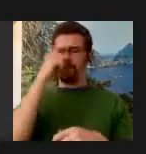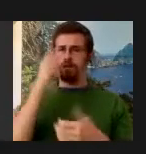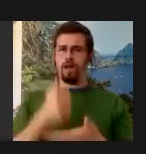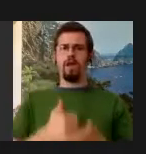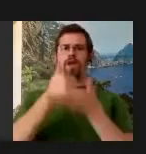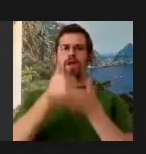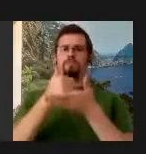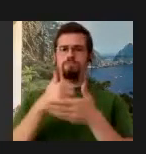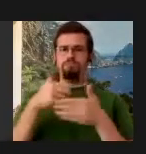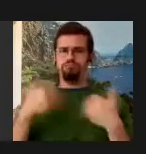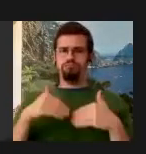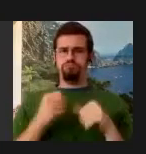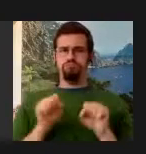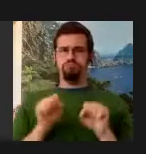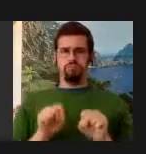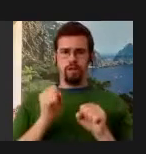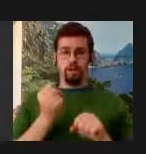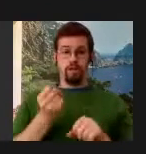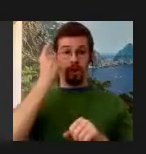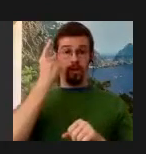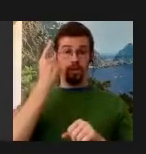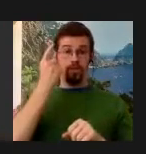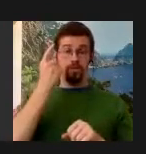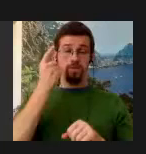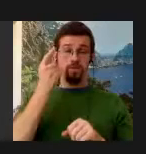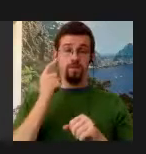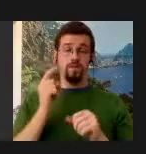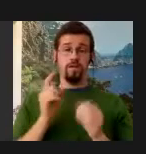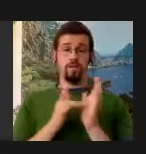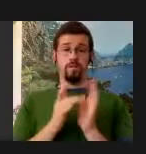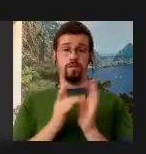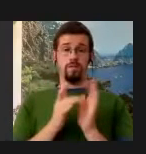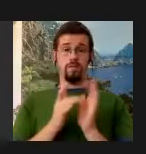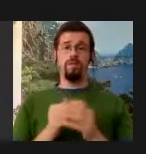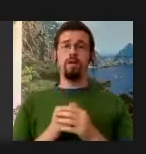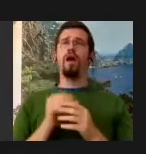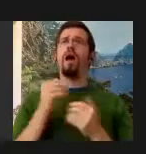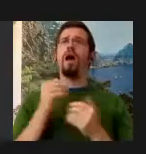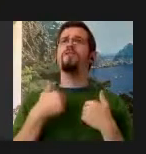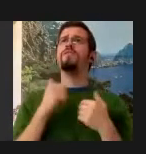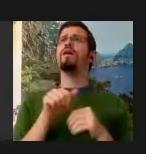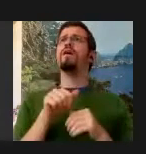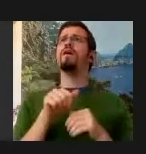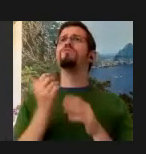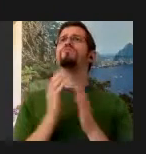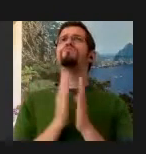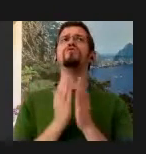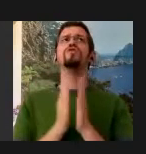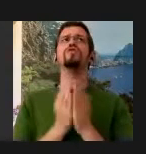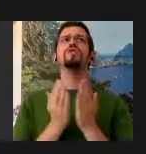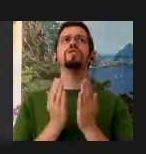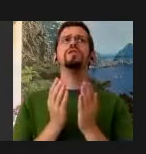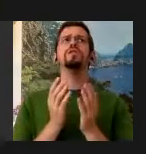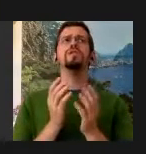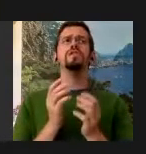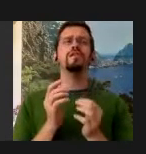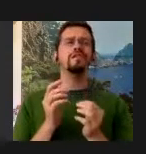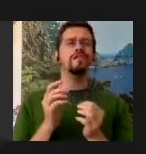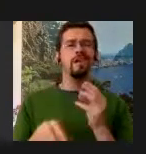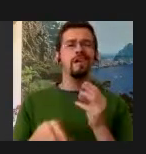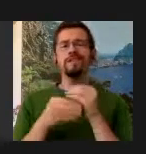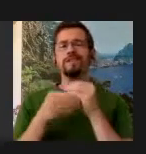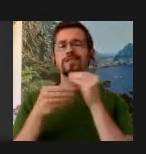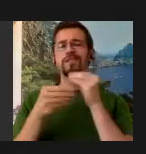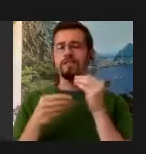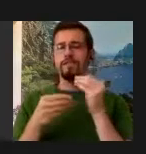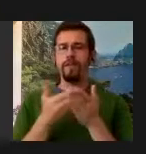understand, like the gospel. So there are other books and many wishing cards and so many